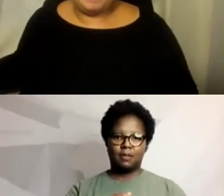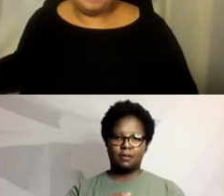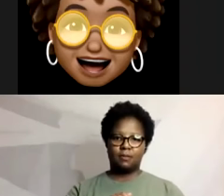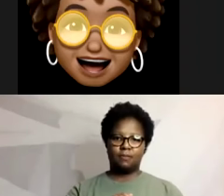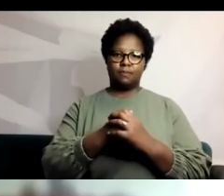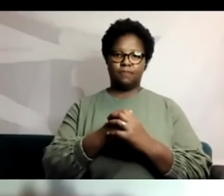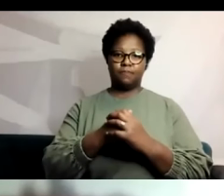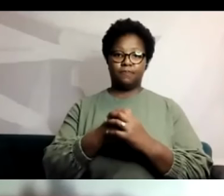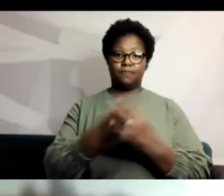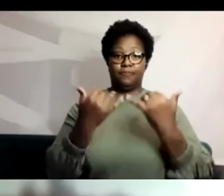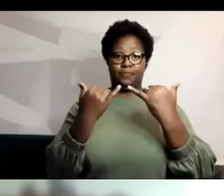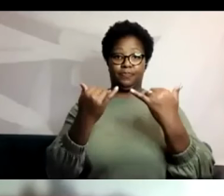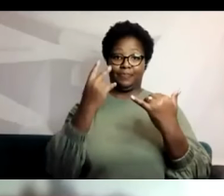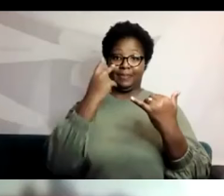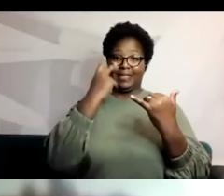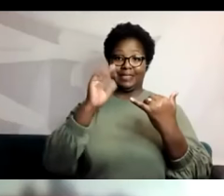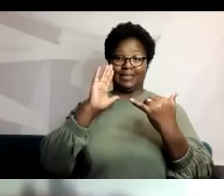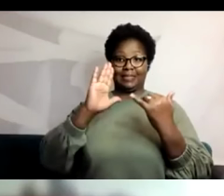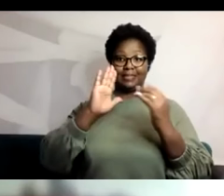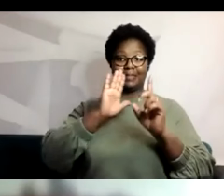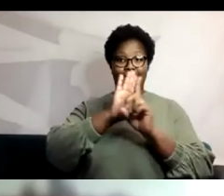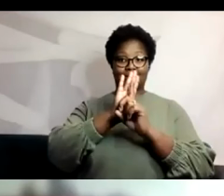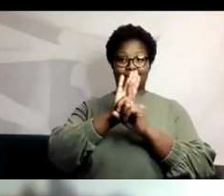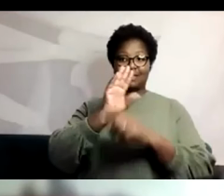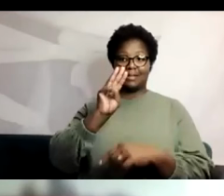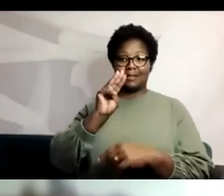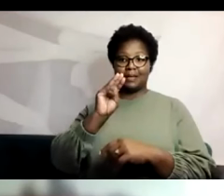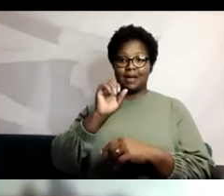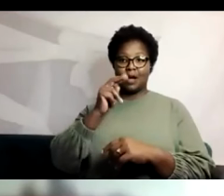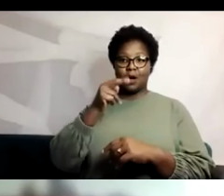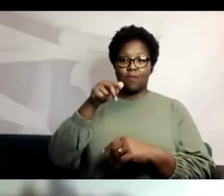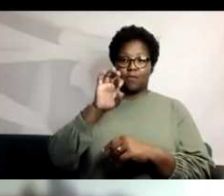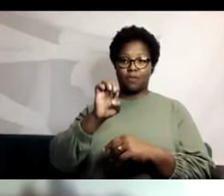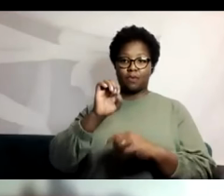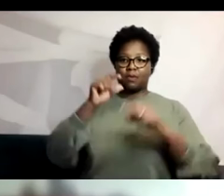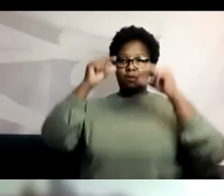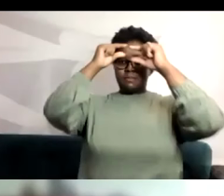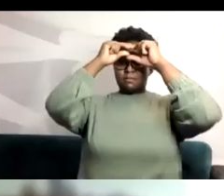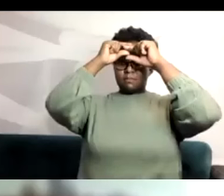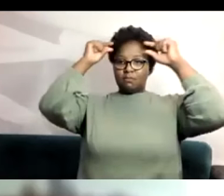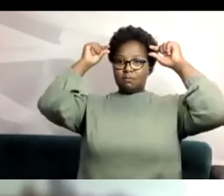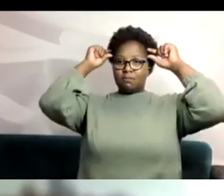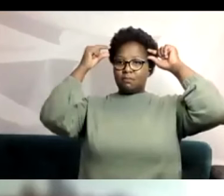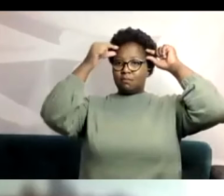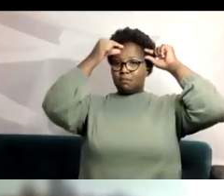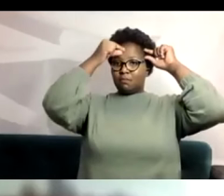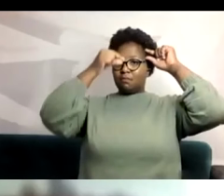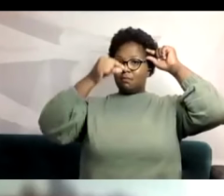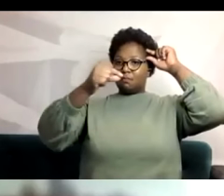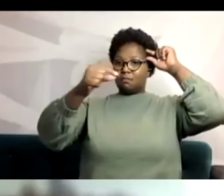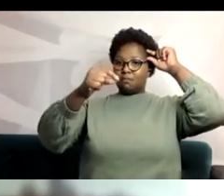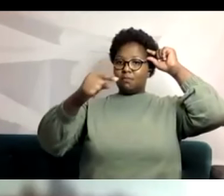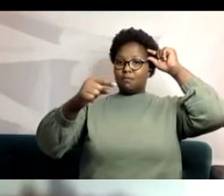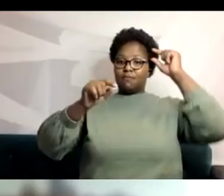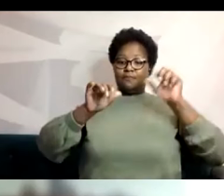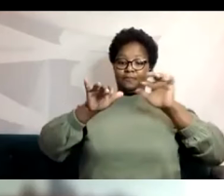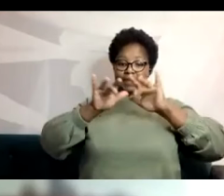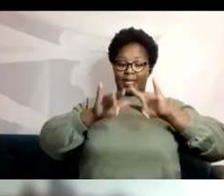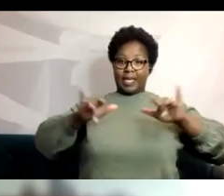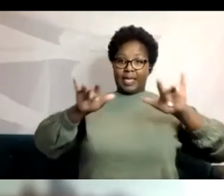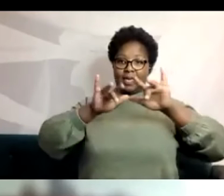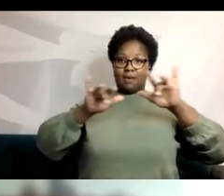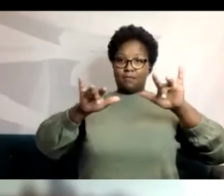So as you can see with Monique, she uses a head wand to help her move about on her